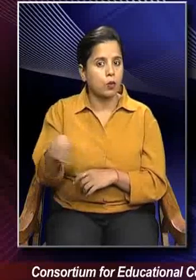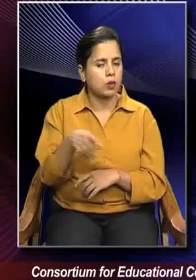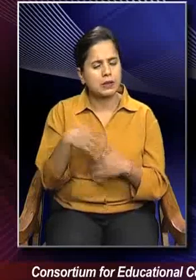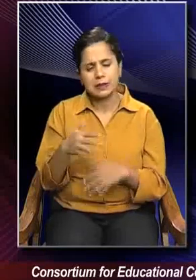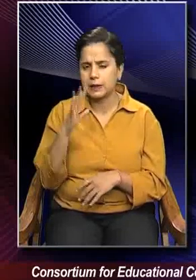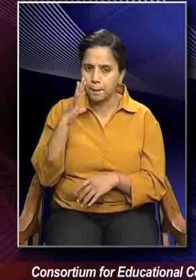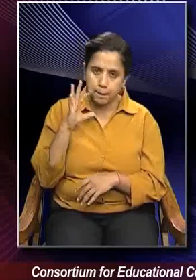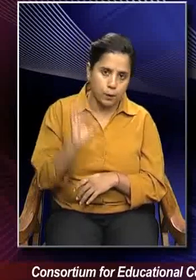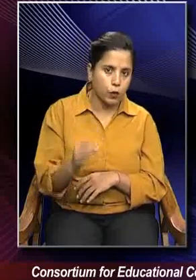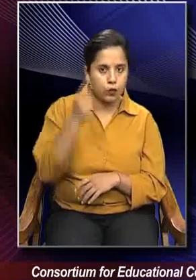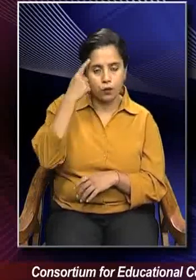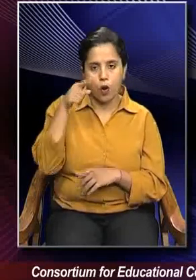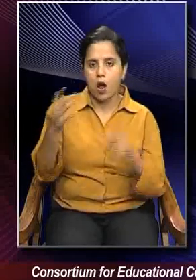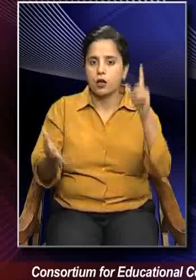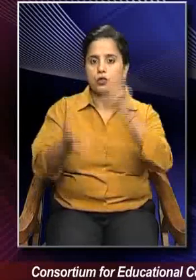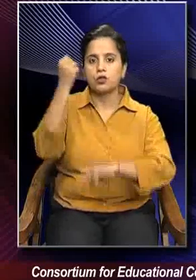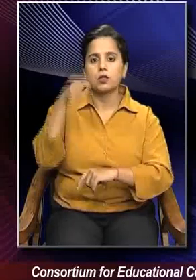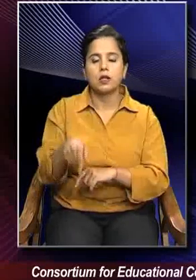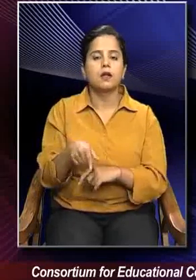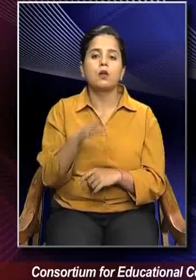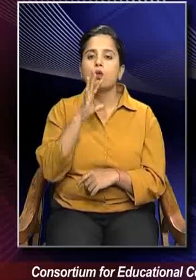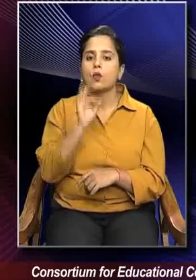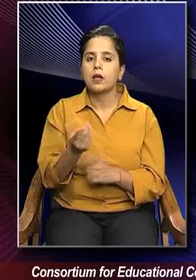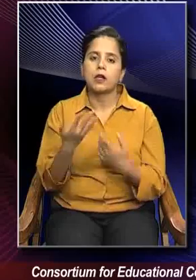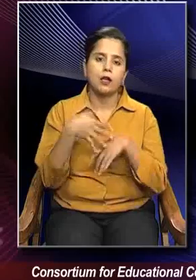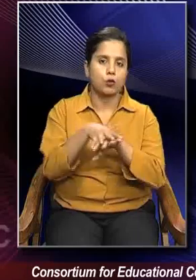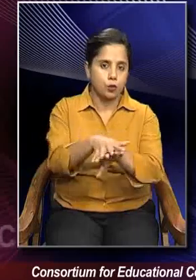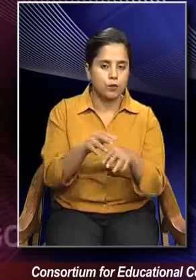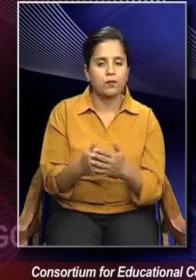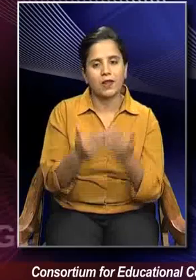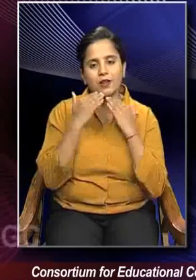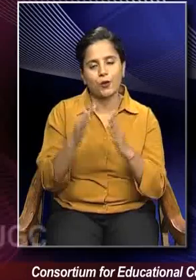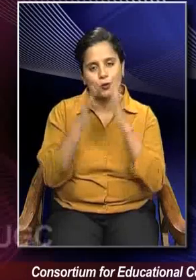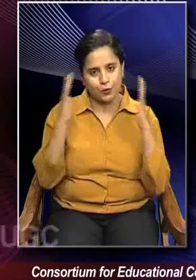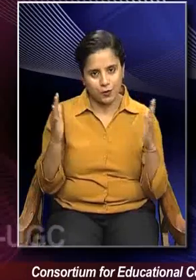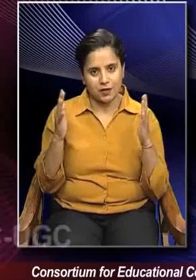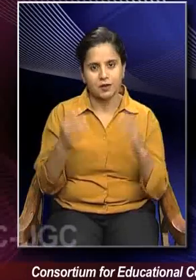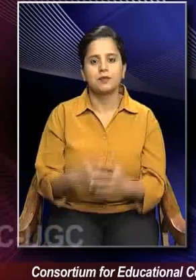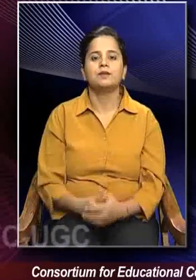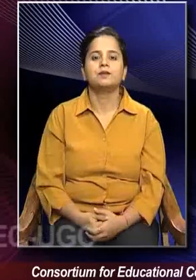critical for achieving the genuine inclusion. Thank you very much.